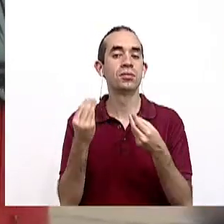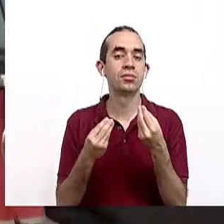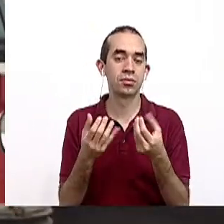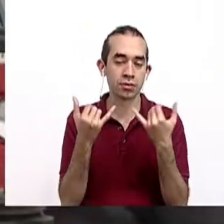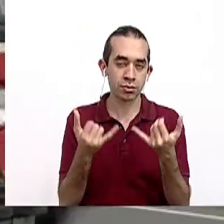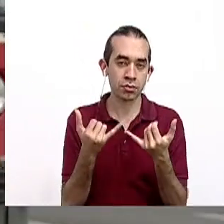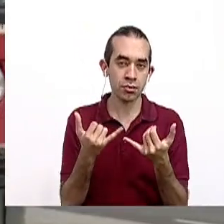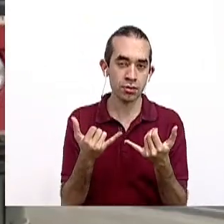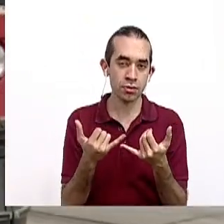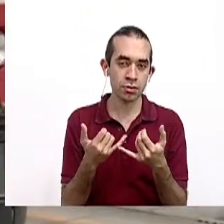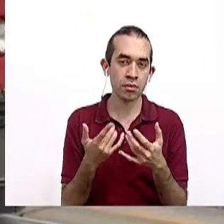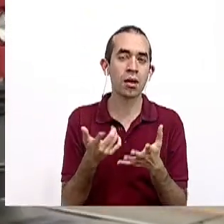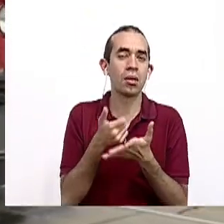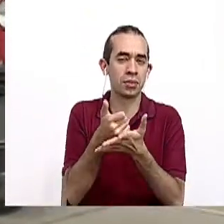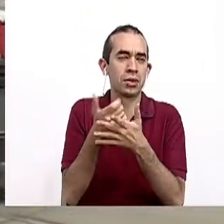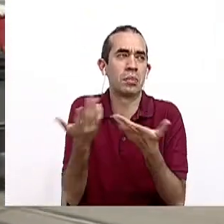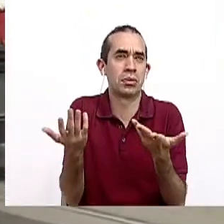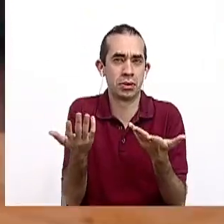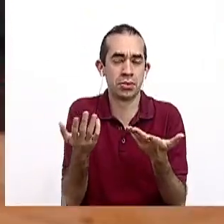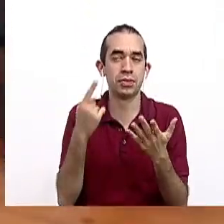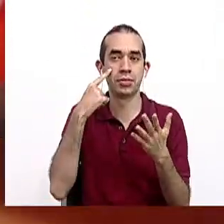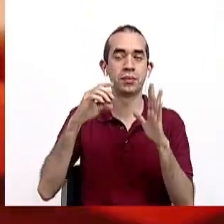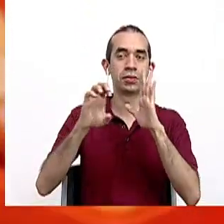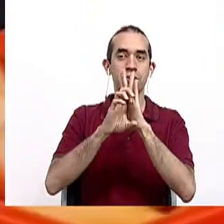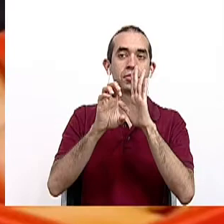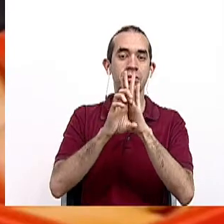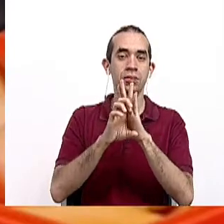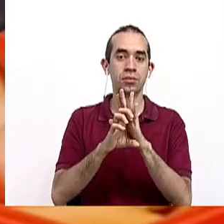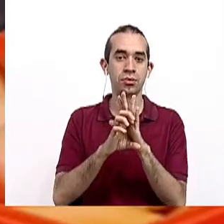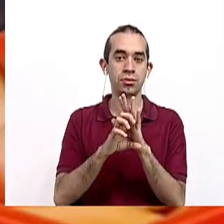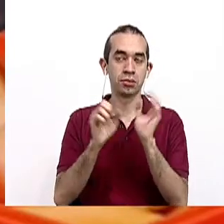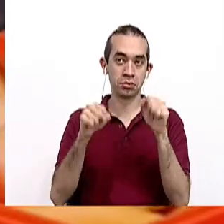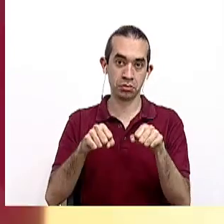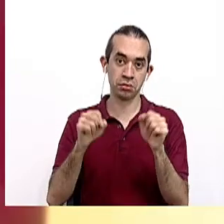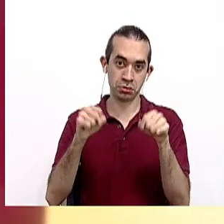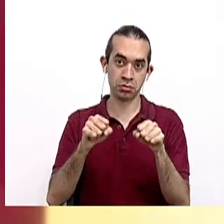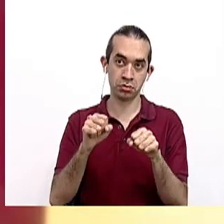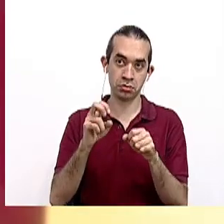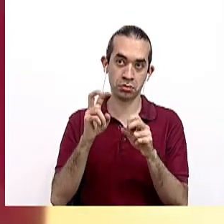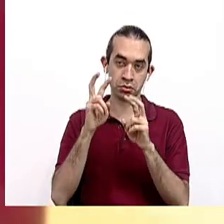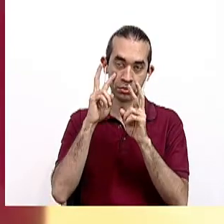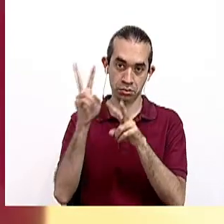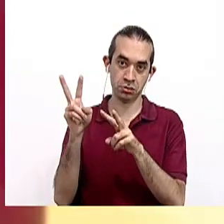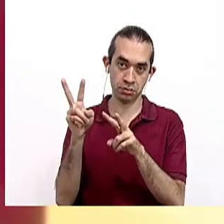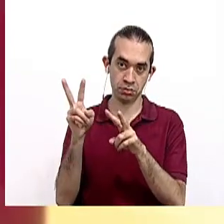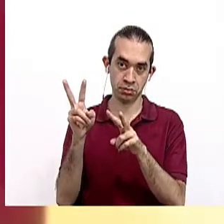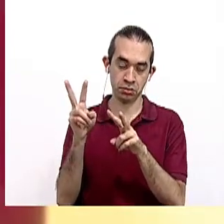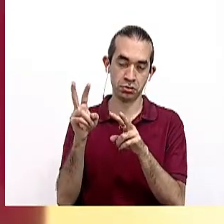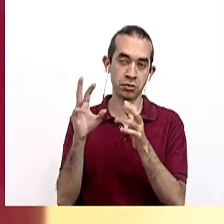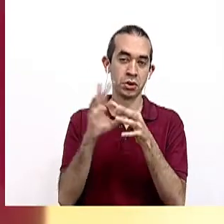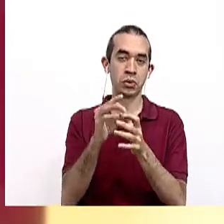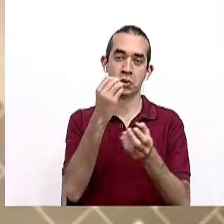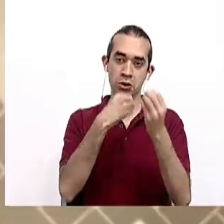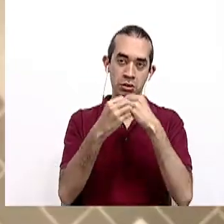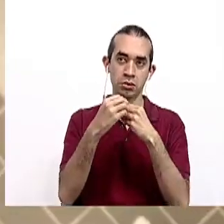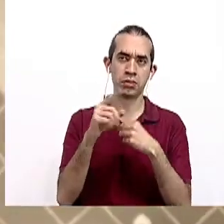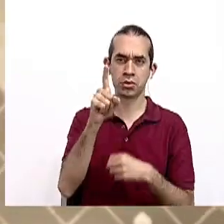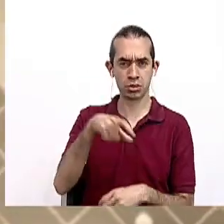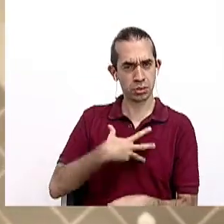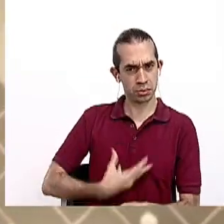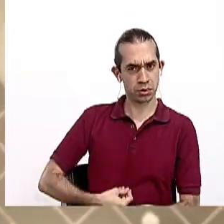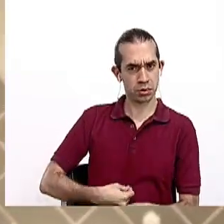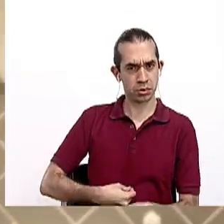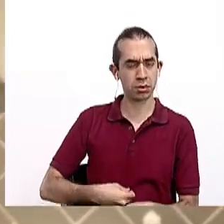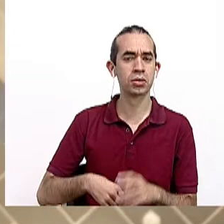to actually help? Here's an example you might not have thought of to sink your teeth into. Hungry? Well, whatever